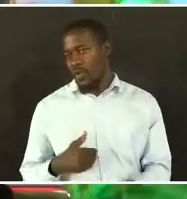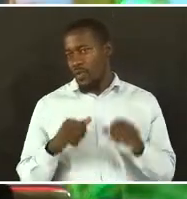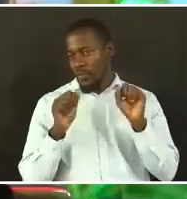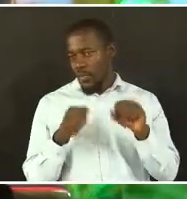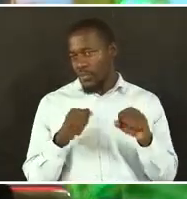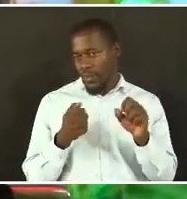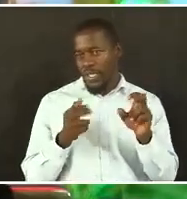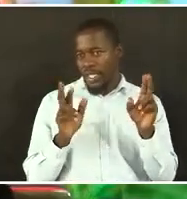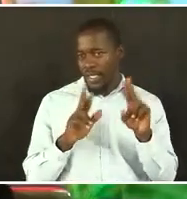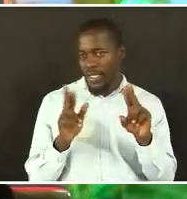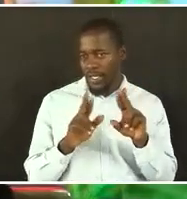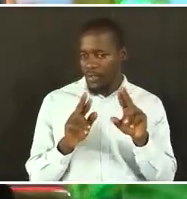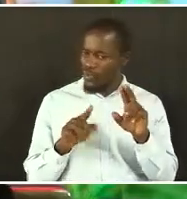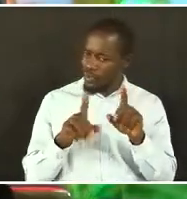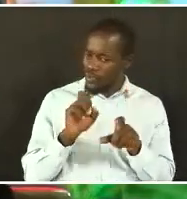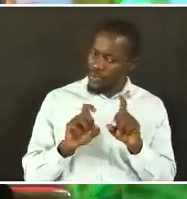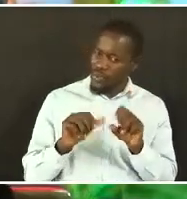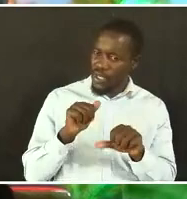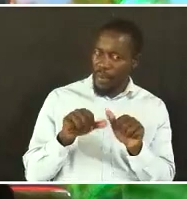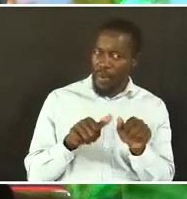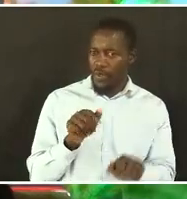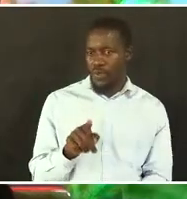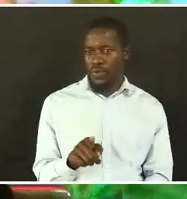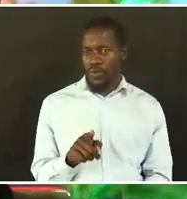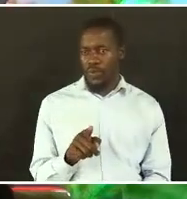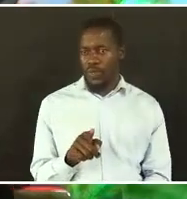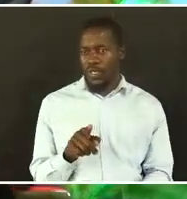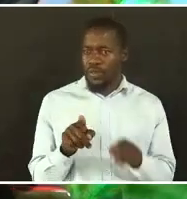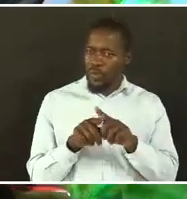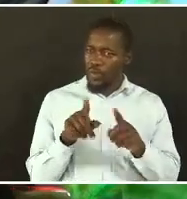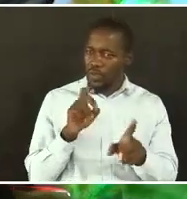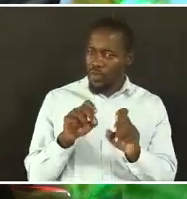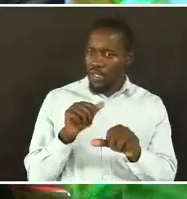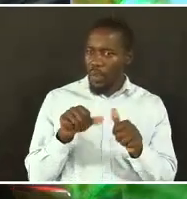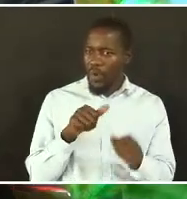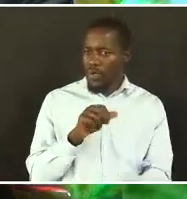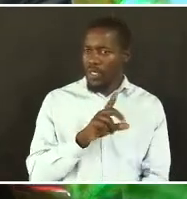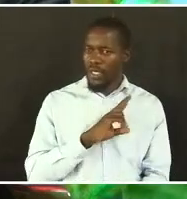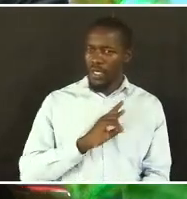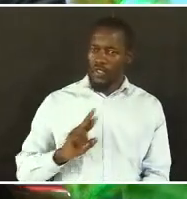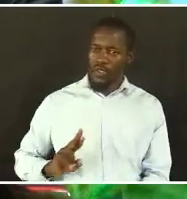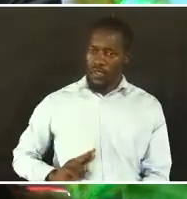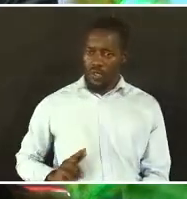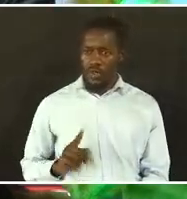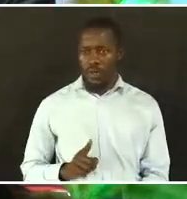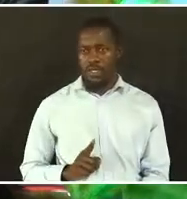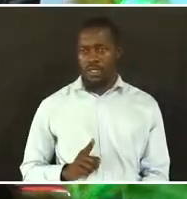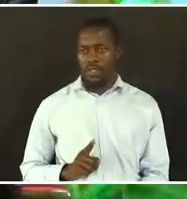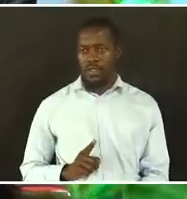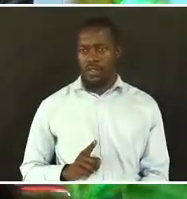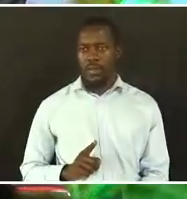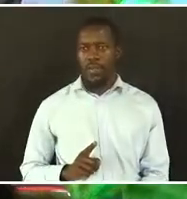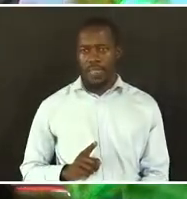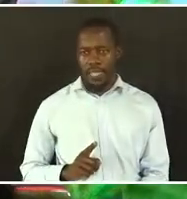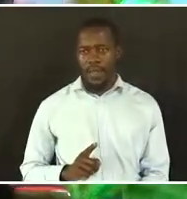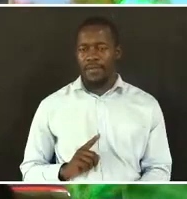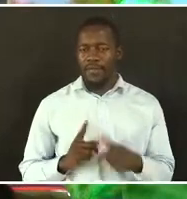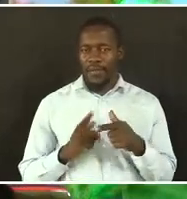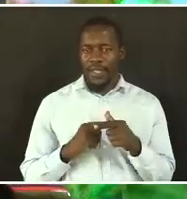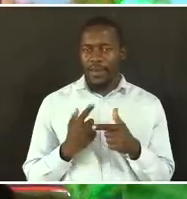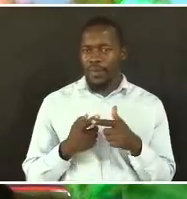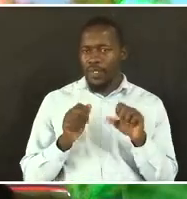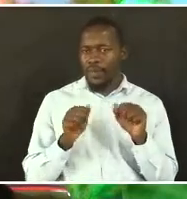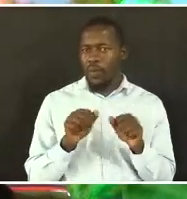them. Minister to them. Then one day, they will be able to reflect and say, there is a group that came